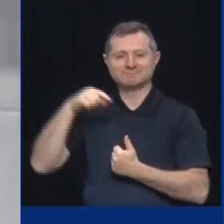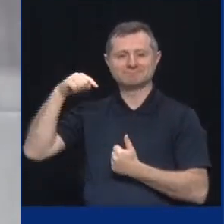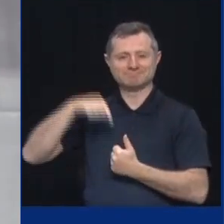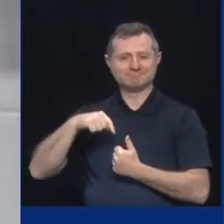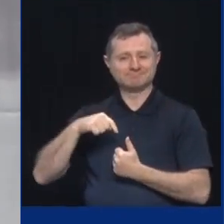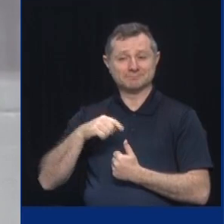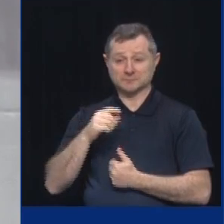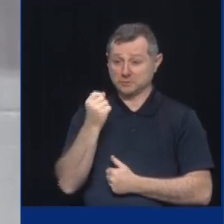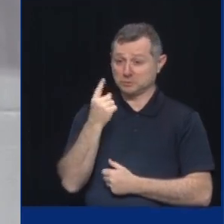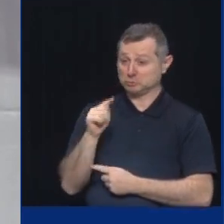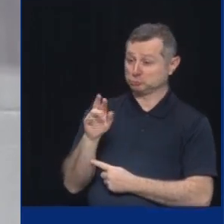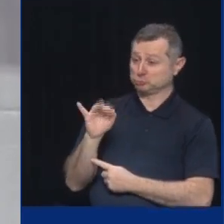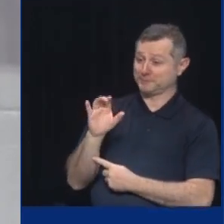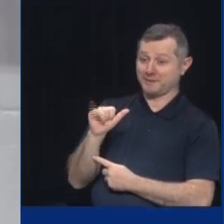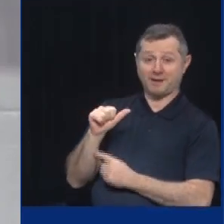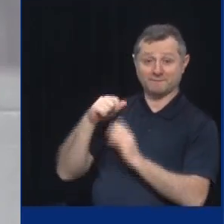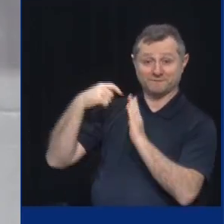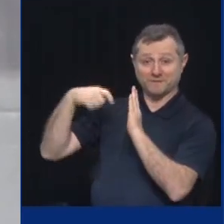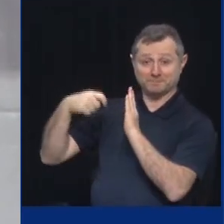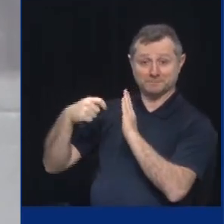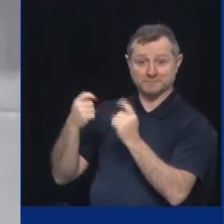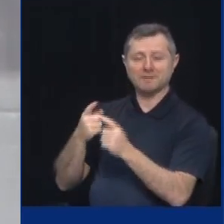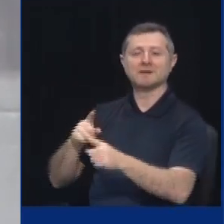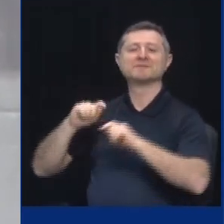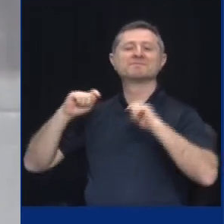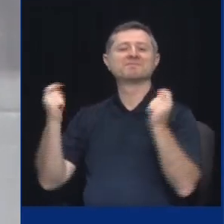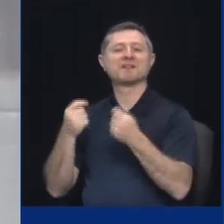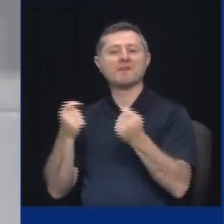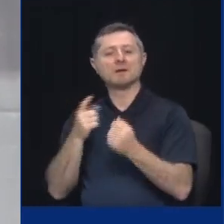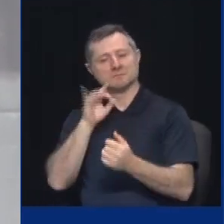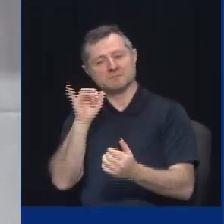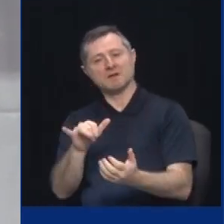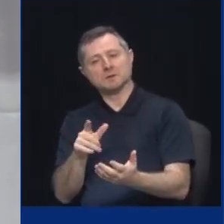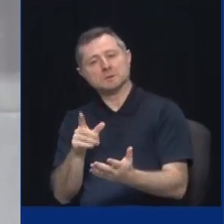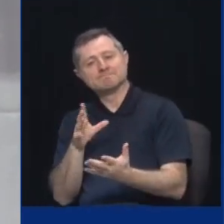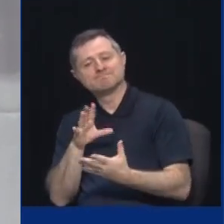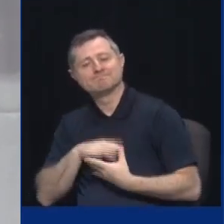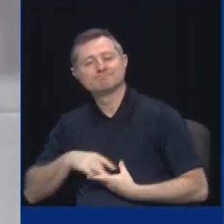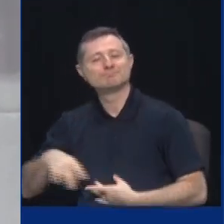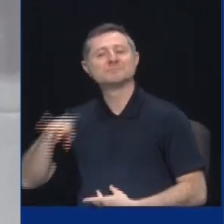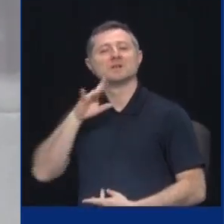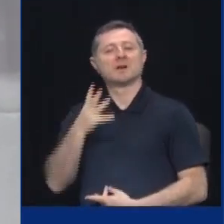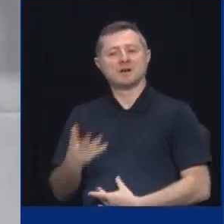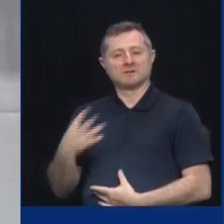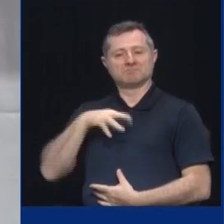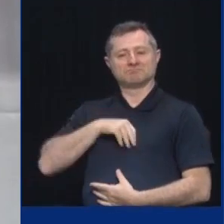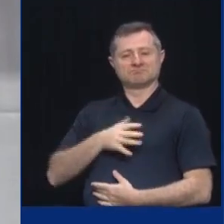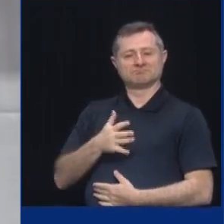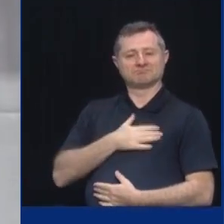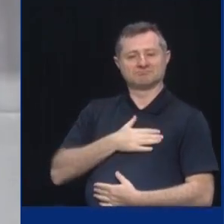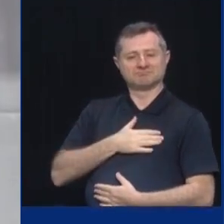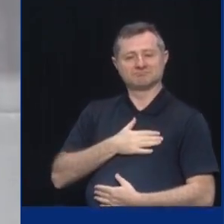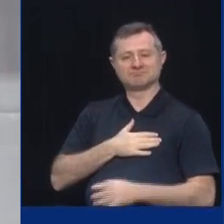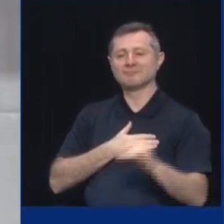Tribeca celebrates that spirit today. Just as they did bring